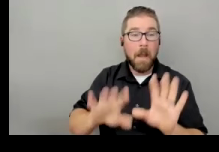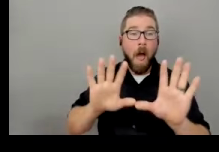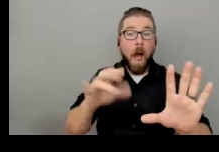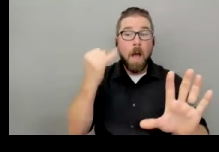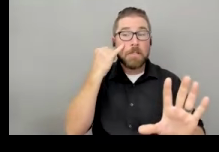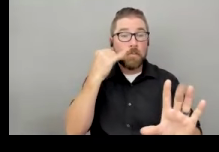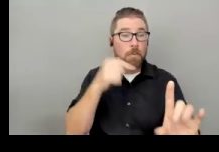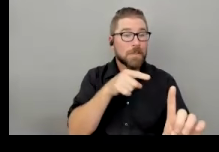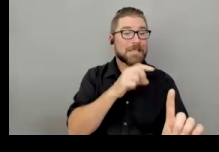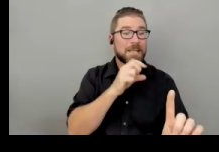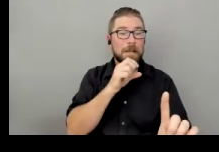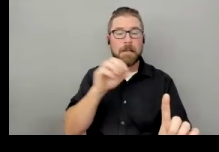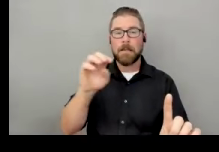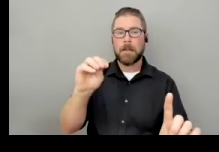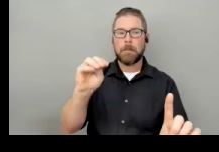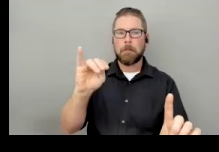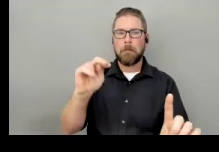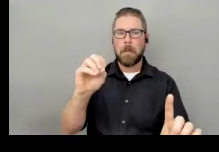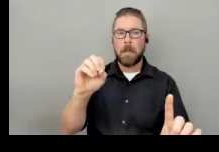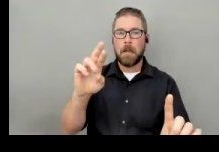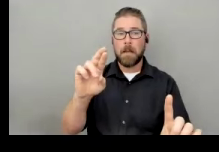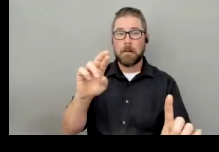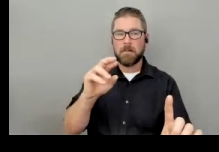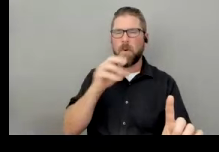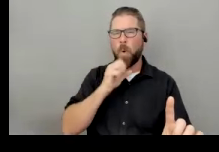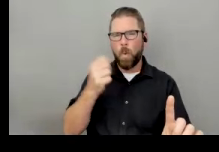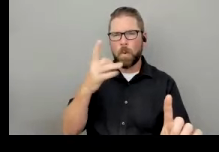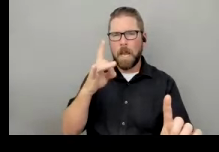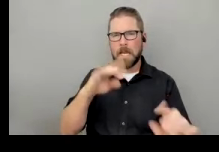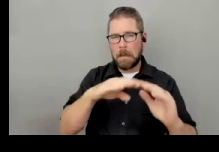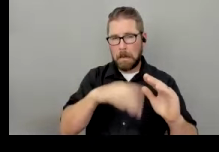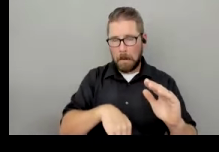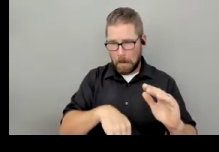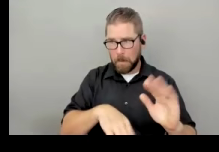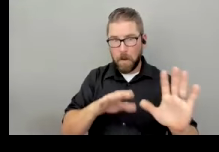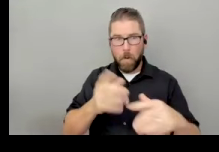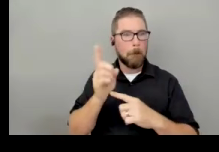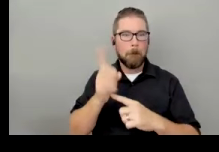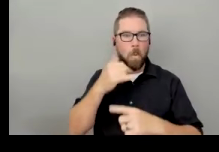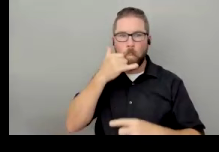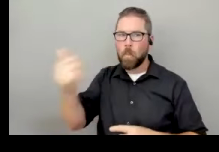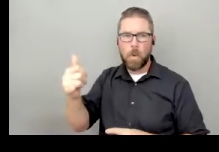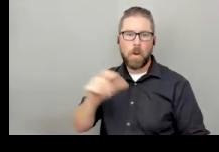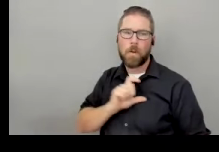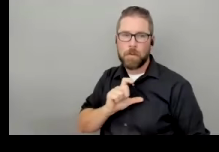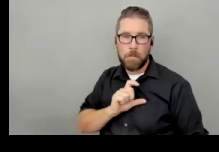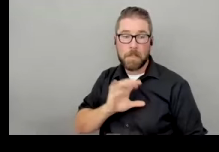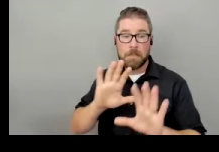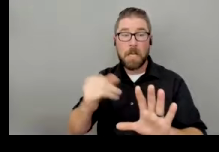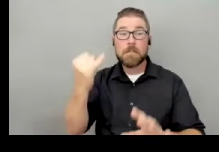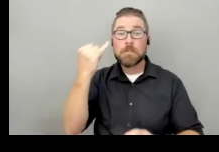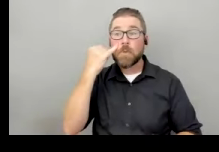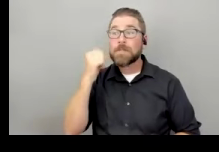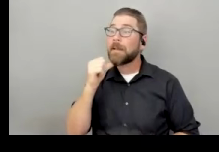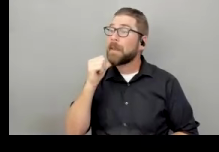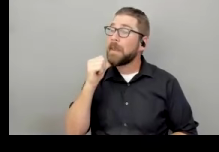will automatically involve police. But if they are not a minor, the complainant has to give that permission for us to be